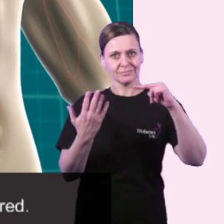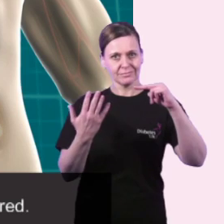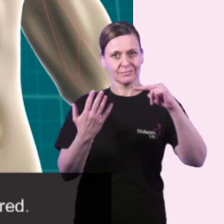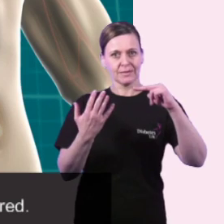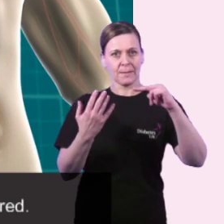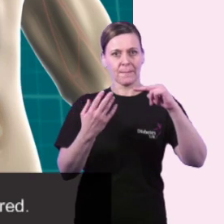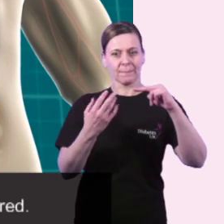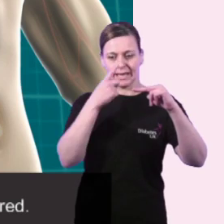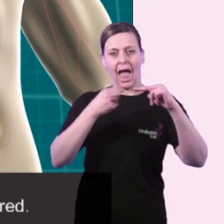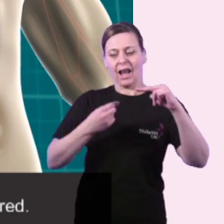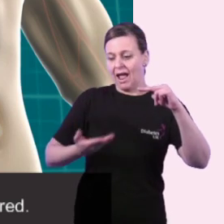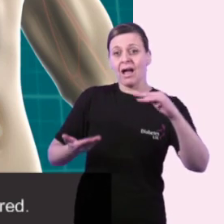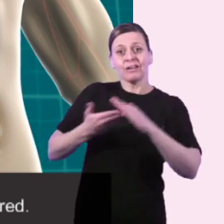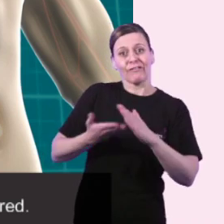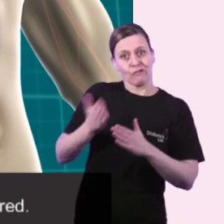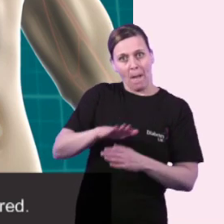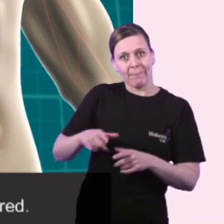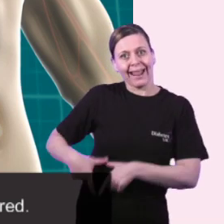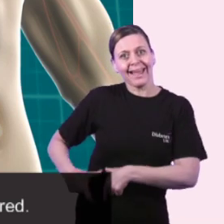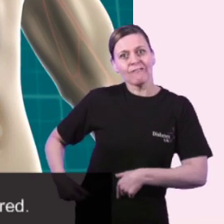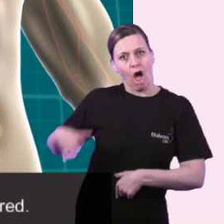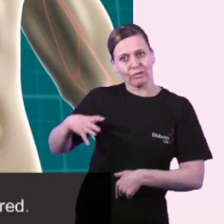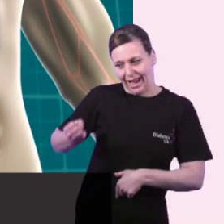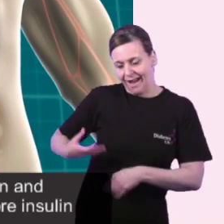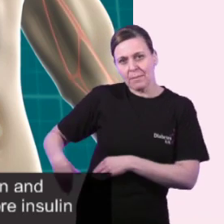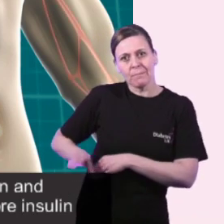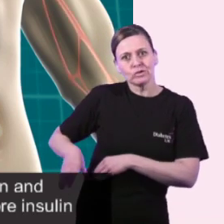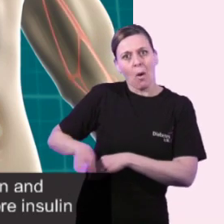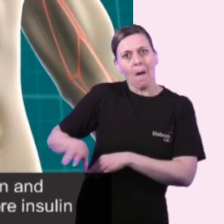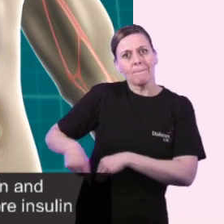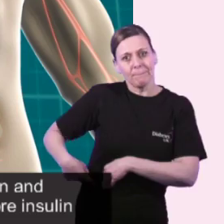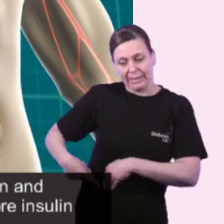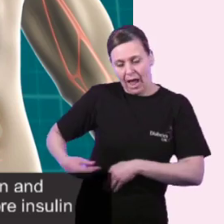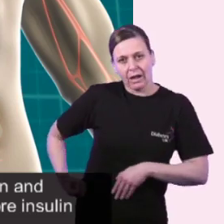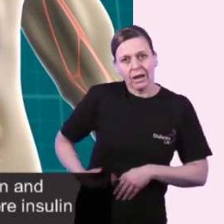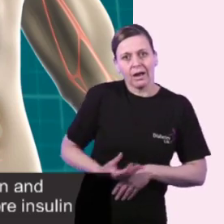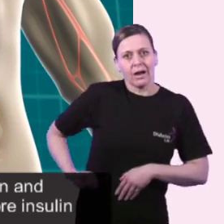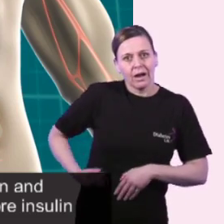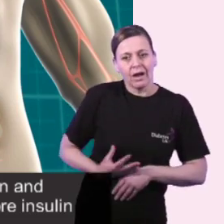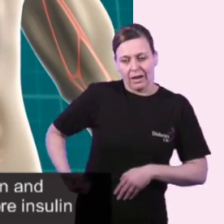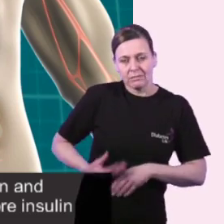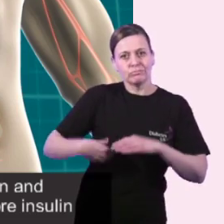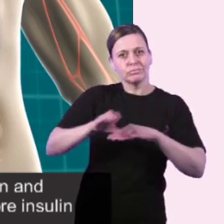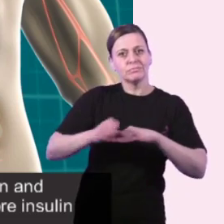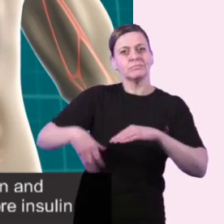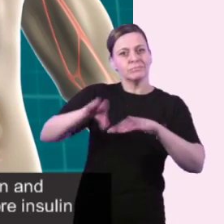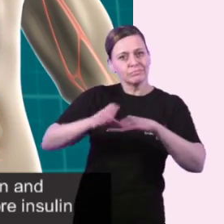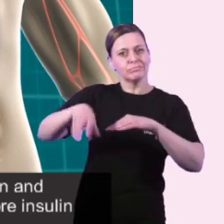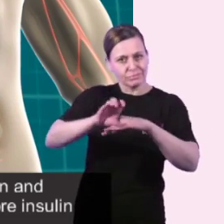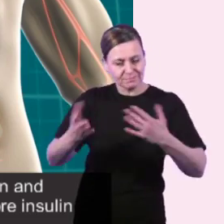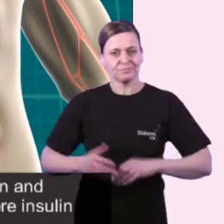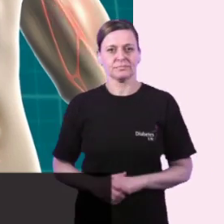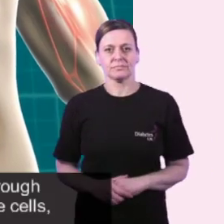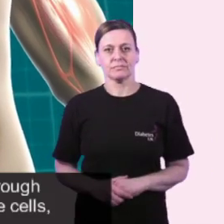liver releasing extra glucose that it has stored. The blood glucose rises again and again the pancreas produces more